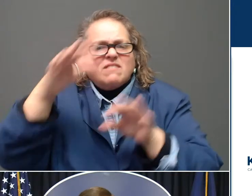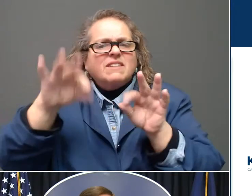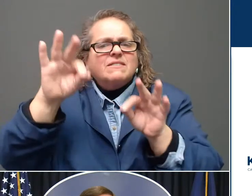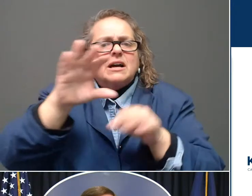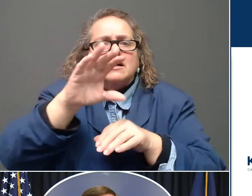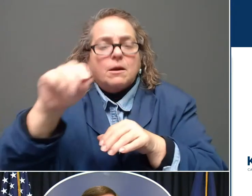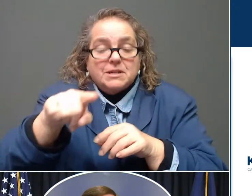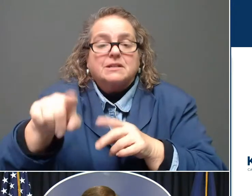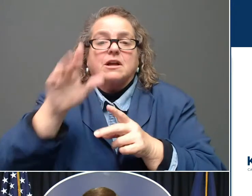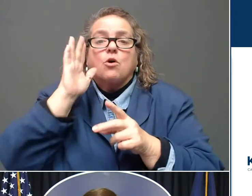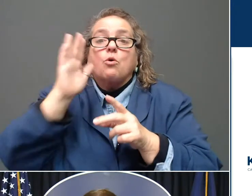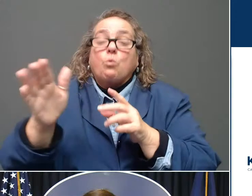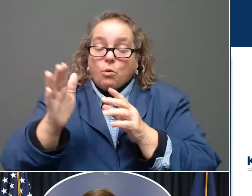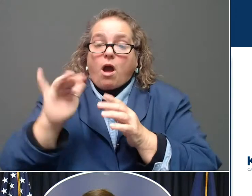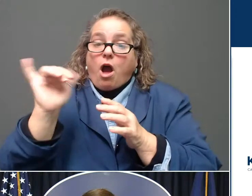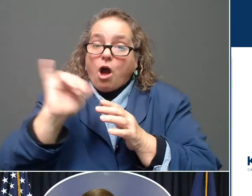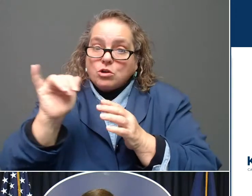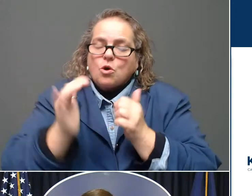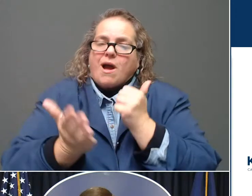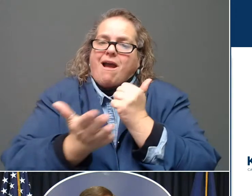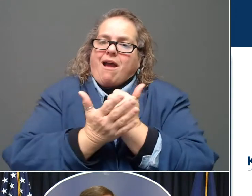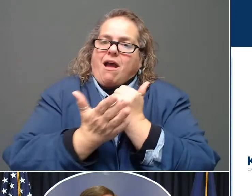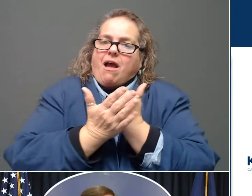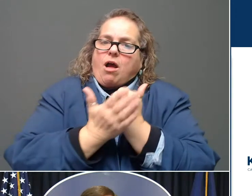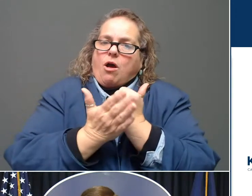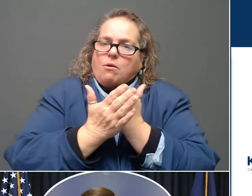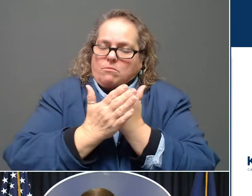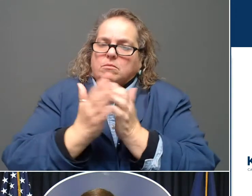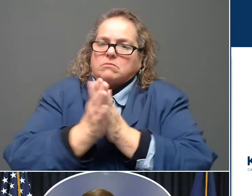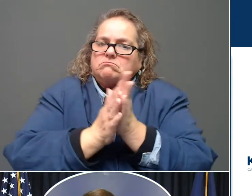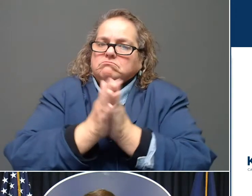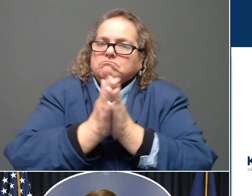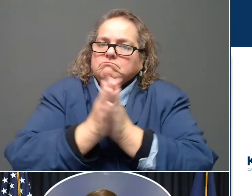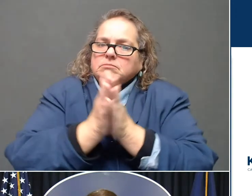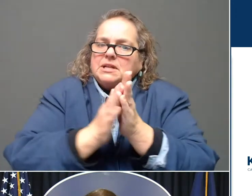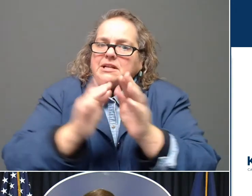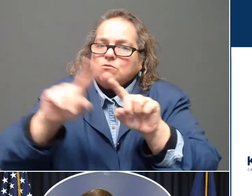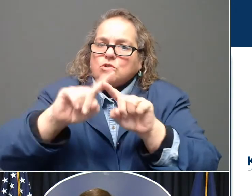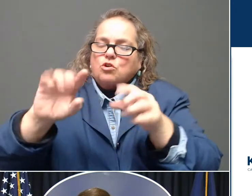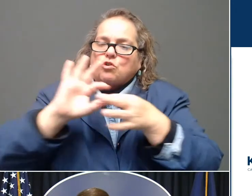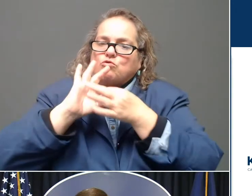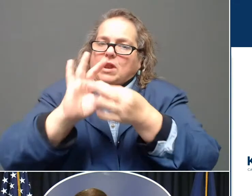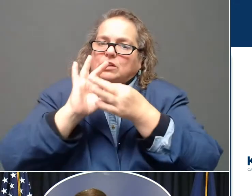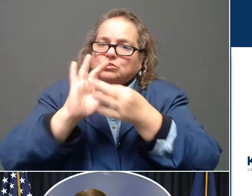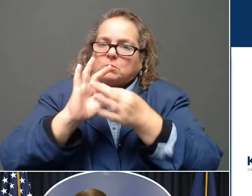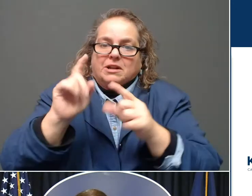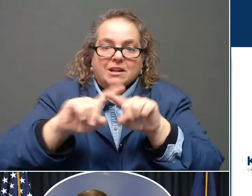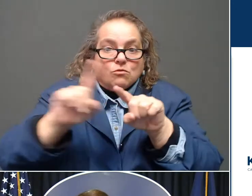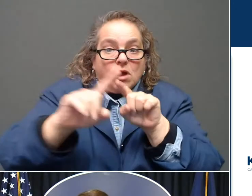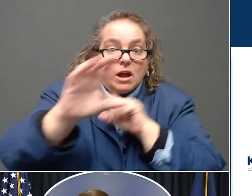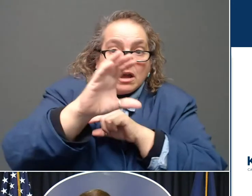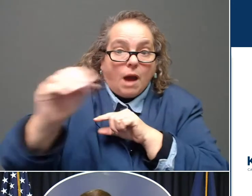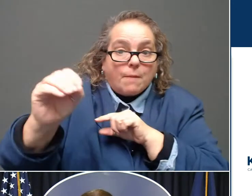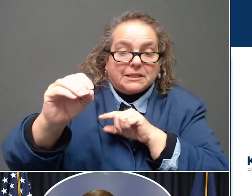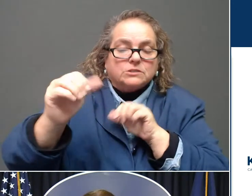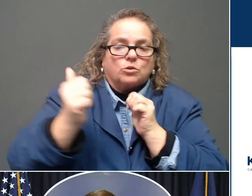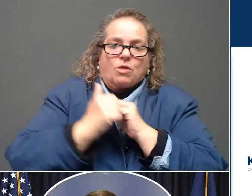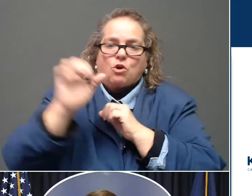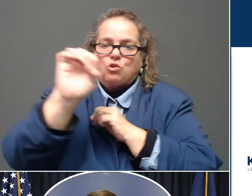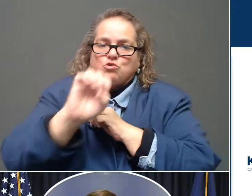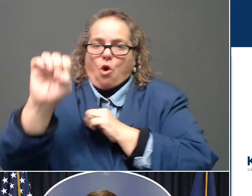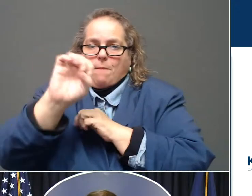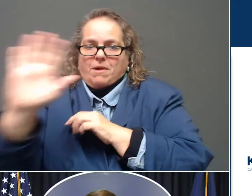businesses through regular check-in and assessments. It'll build a relationship, and we'll maintain Kentucky as a top-of-mind